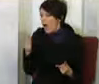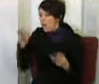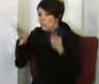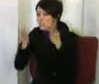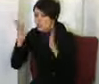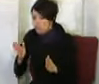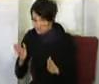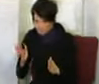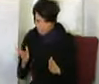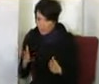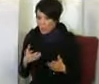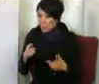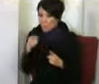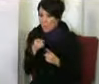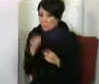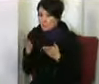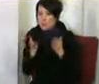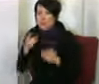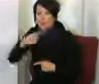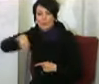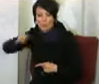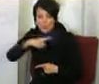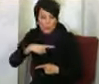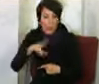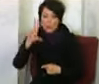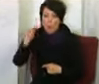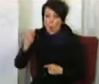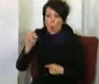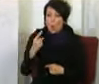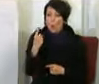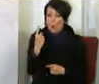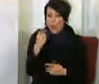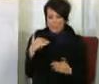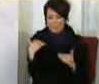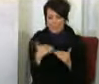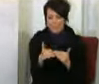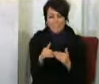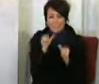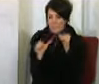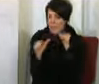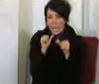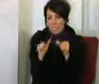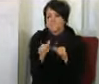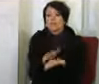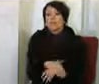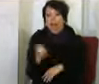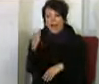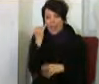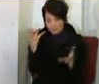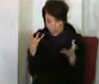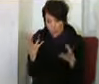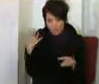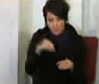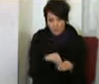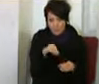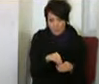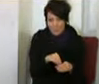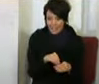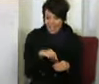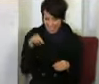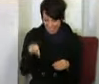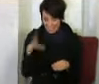we're here to serve you. We want to make sure no one feels denied. If you would like to participate